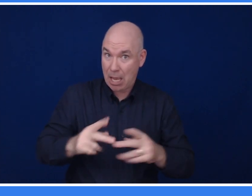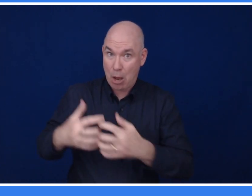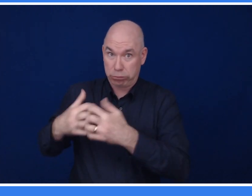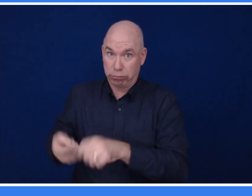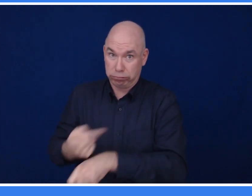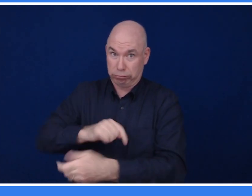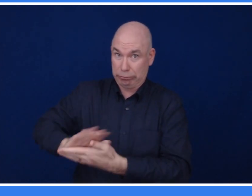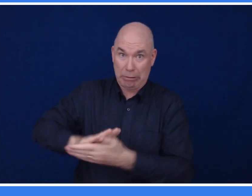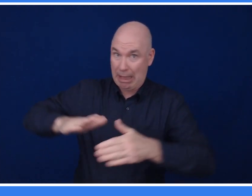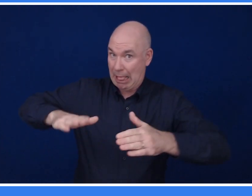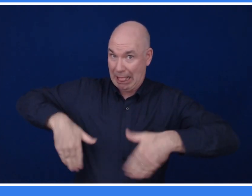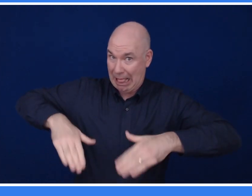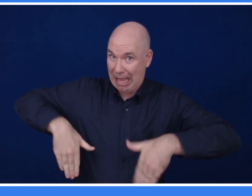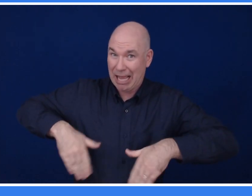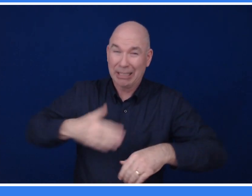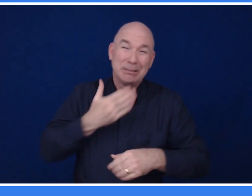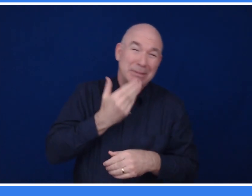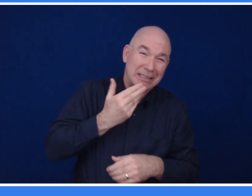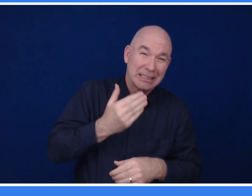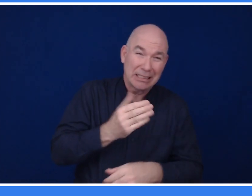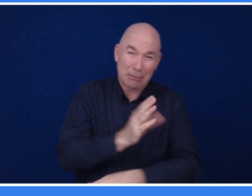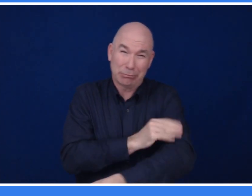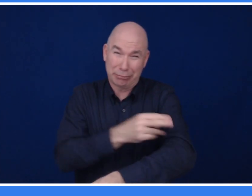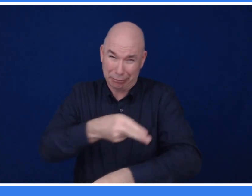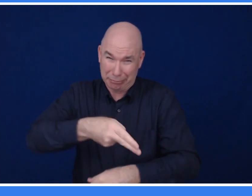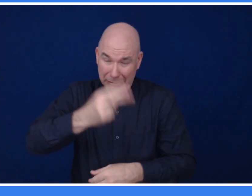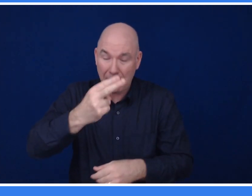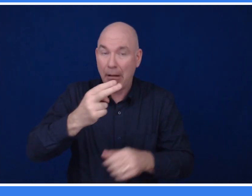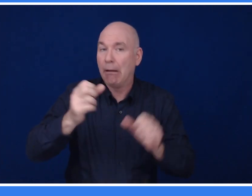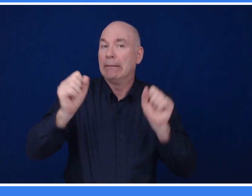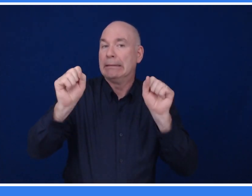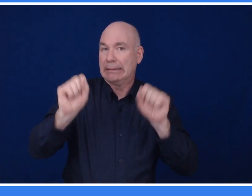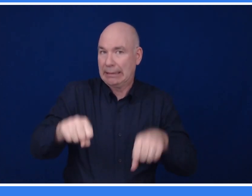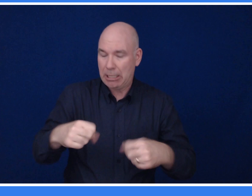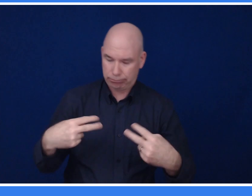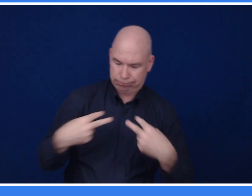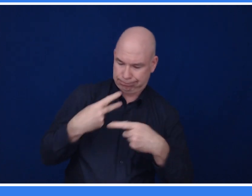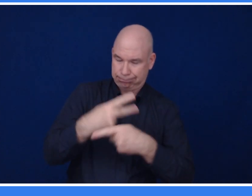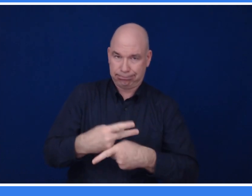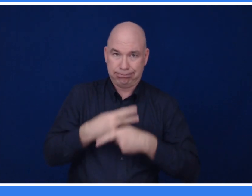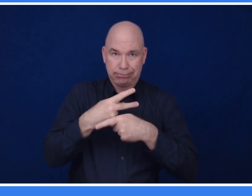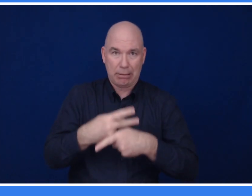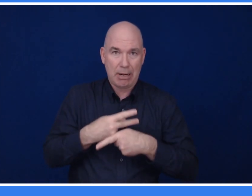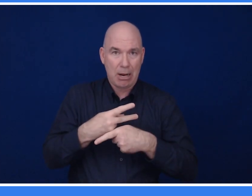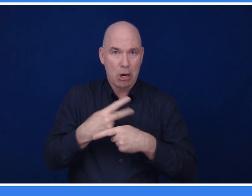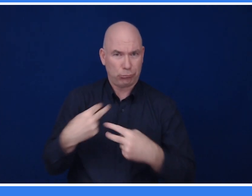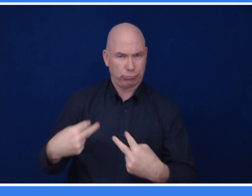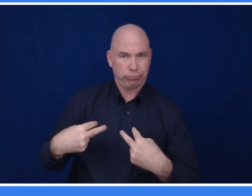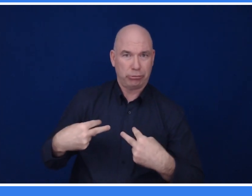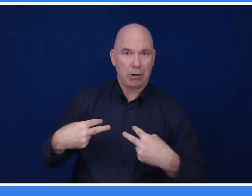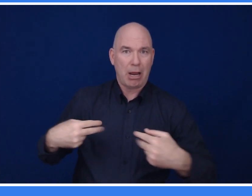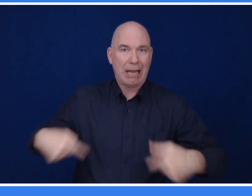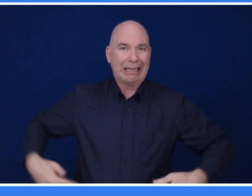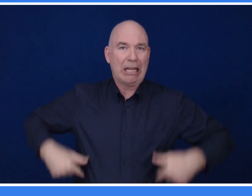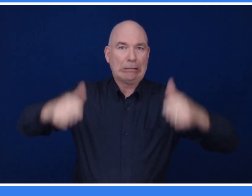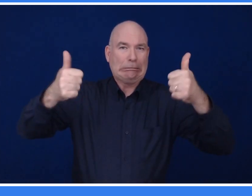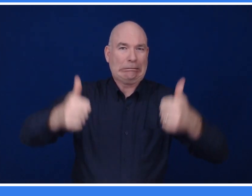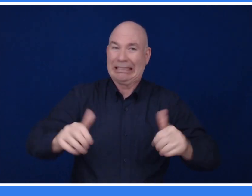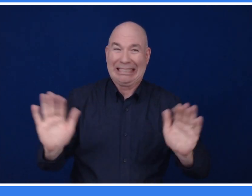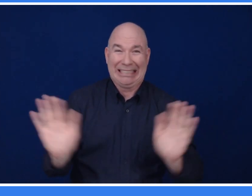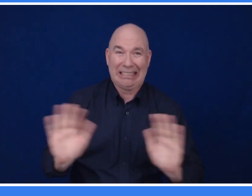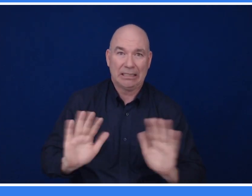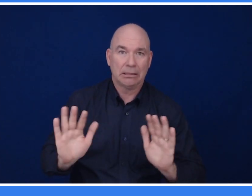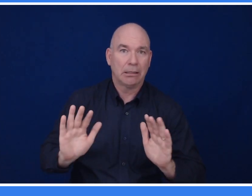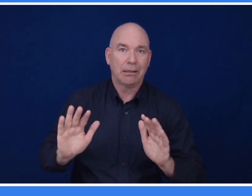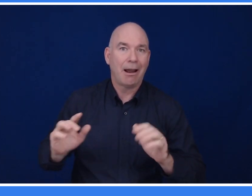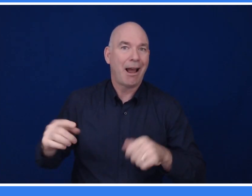These conditions increase a person's risk of developing end-stage kidney disease. People on dialysis can also